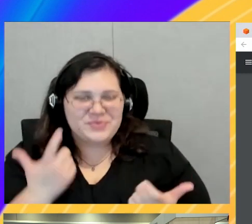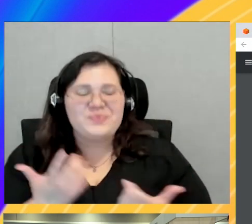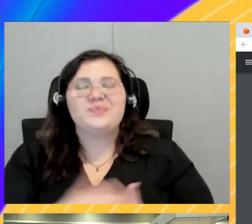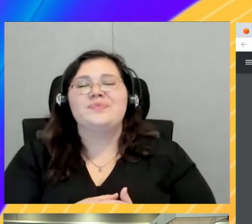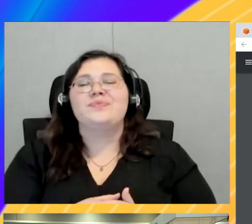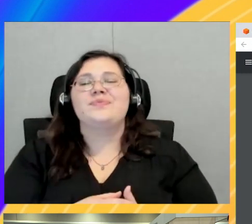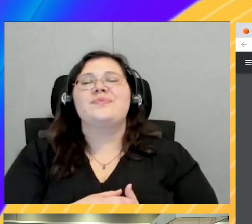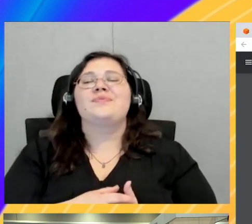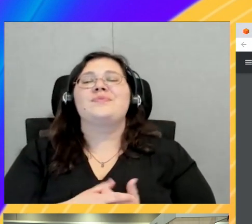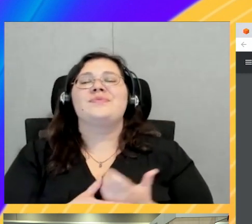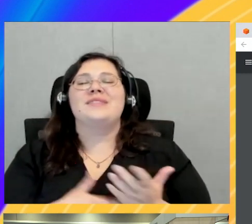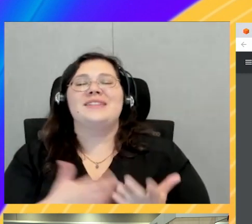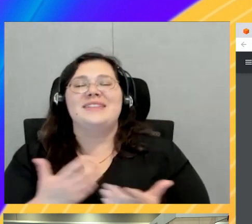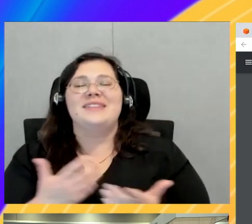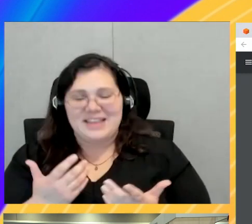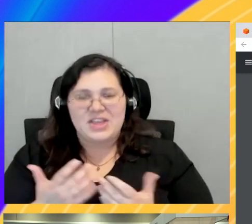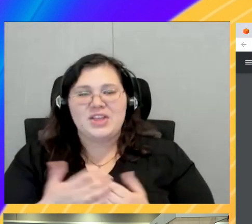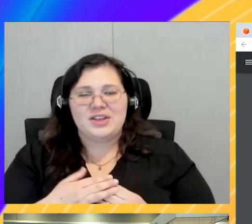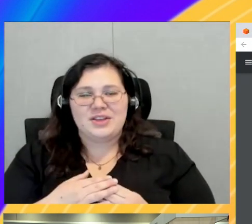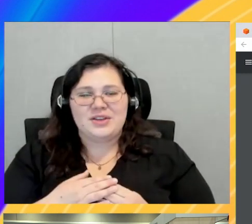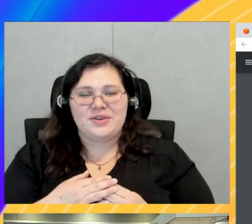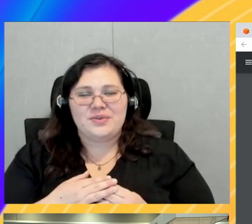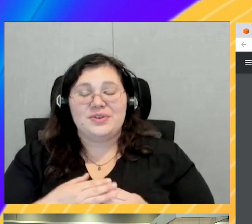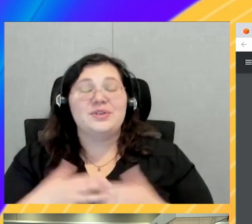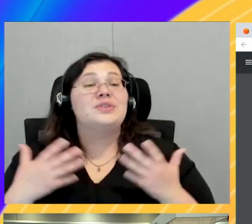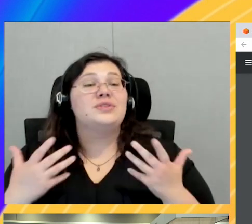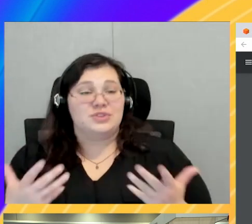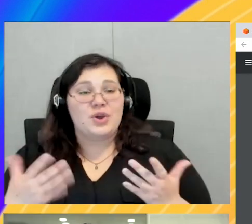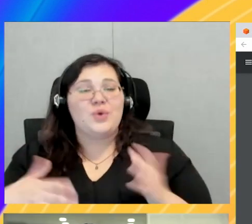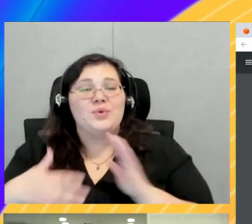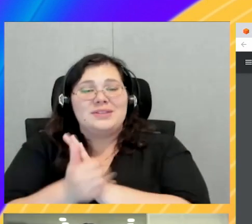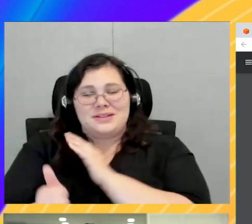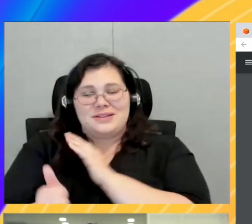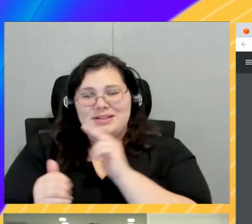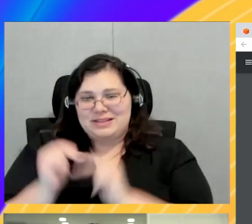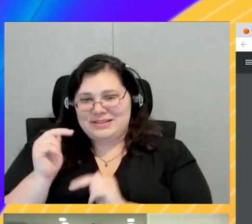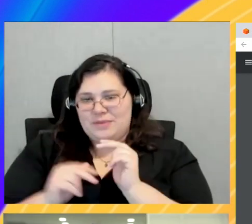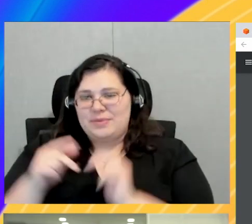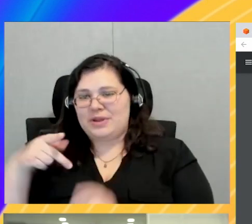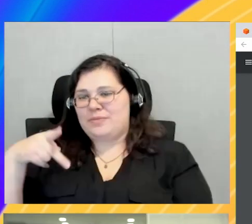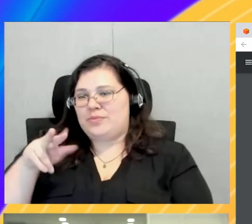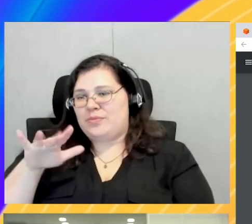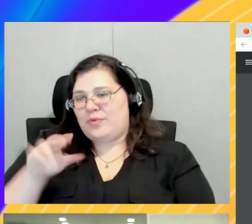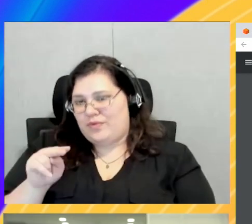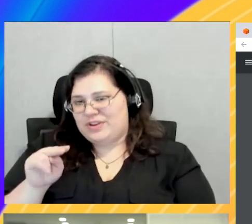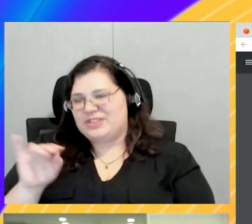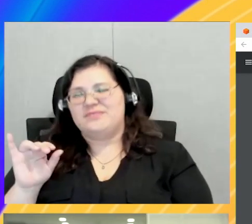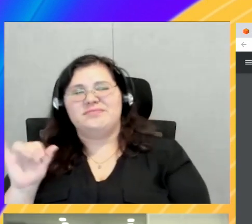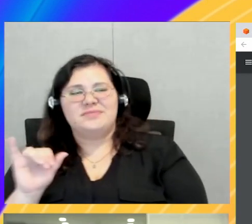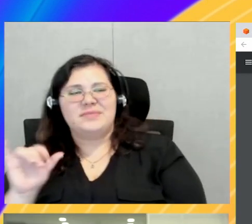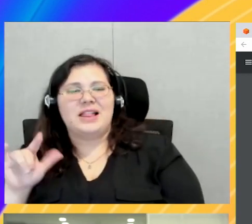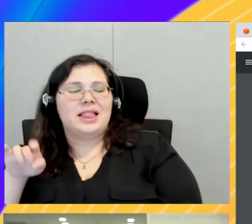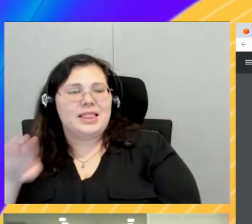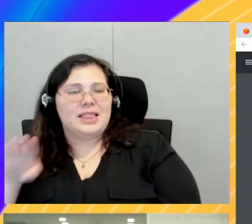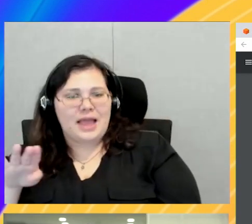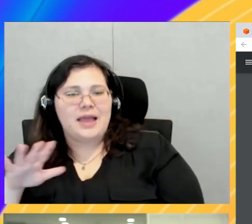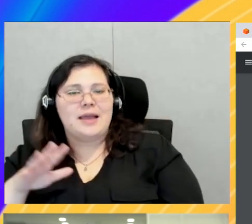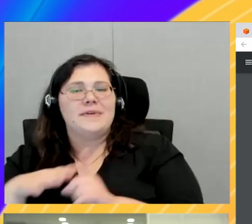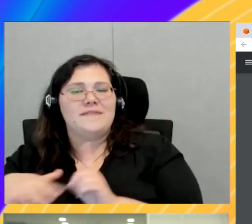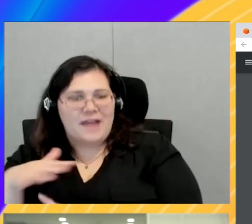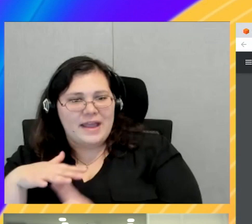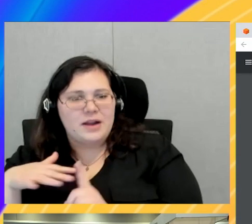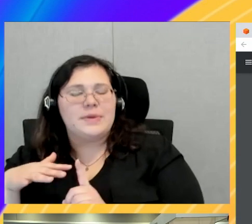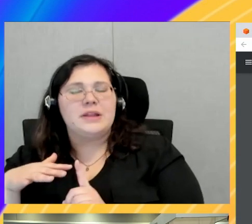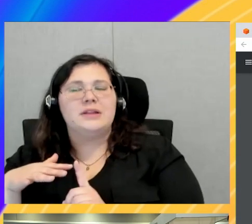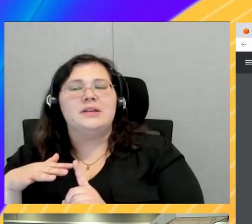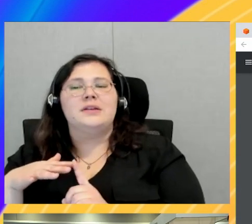guides, so does Skill Builder provision like a lab environment for someone to run a workshop in as well? Yeah, so if you have the Builder Lab,